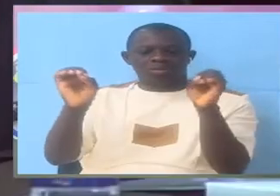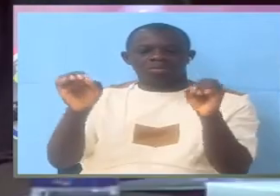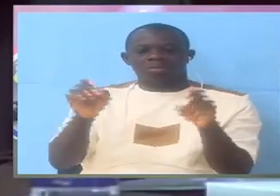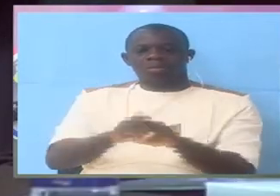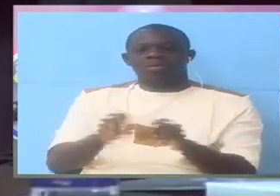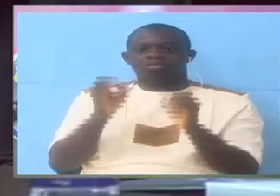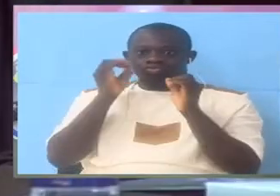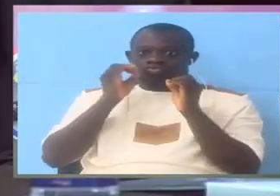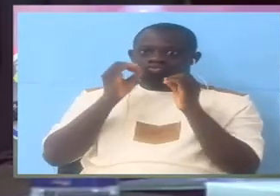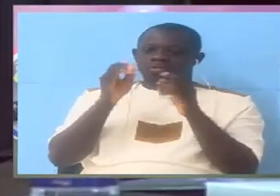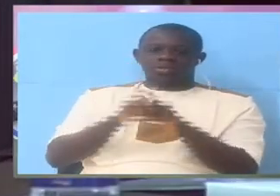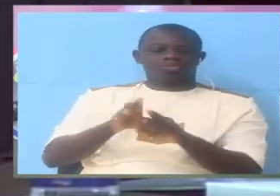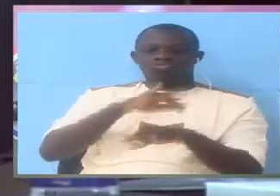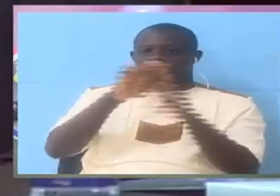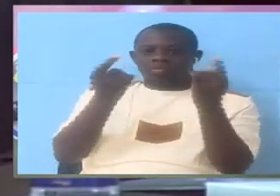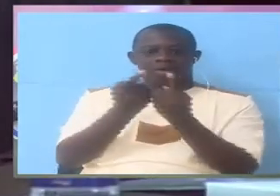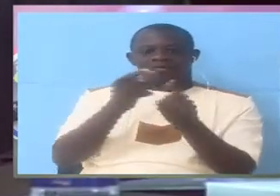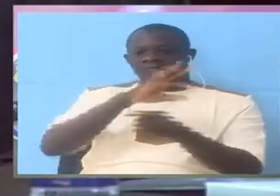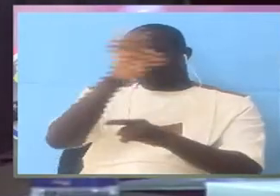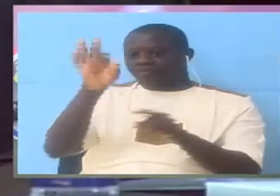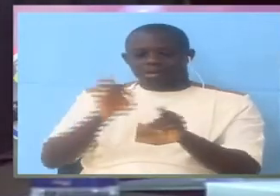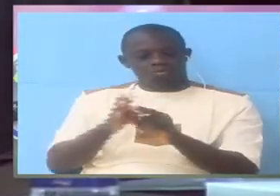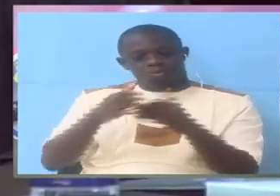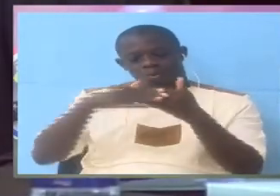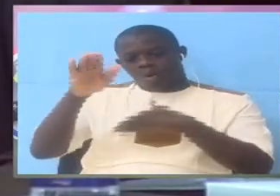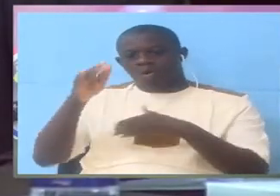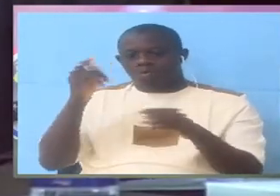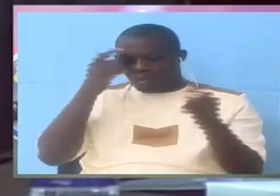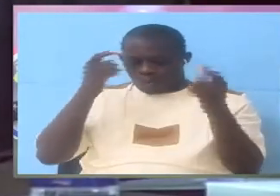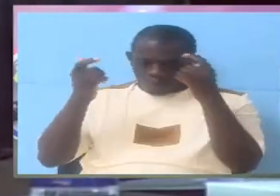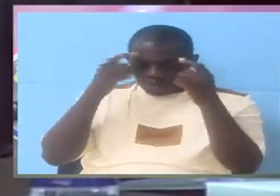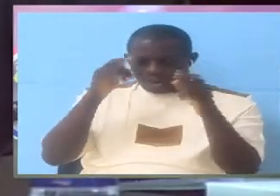Extraordinary. Commissioners, if you have any questions,